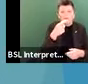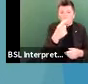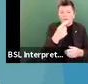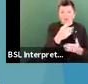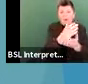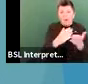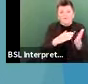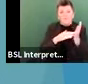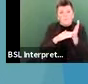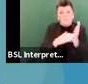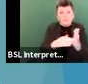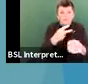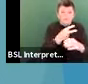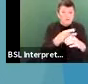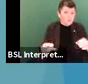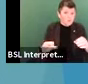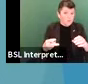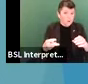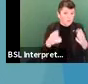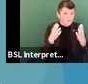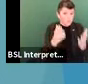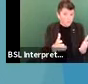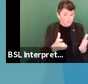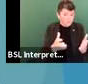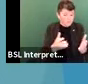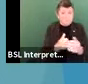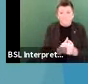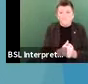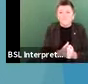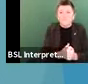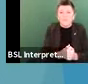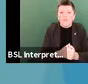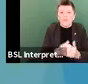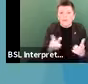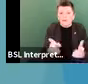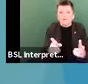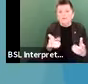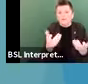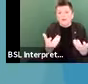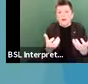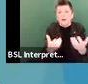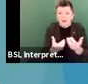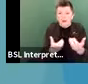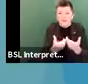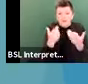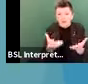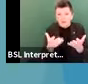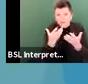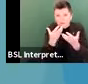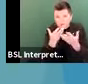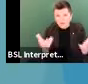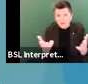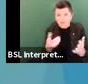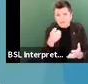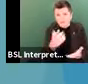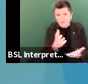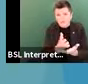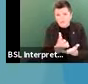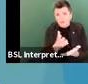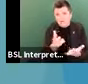euros or dollars. And what we see with those very basic